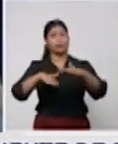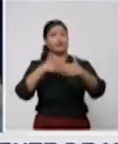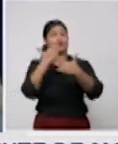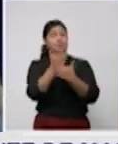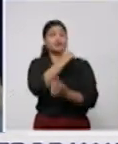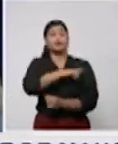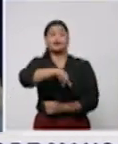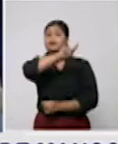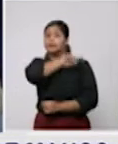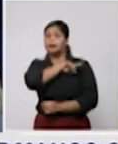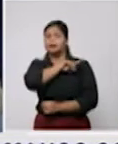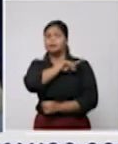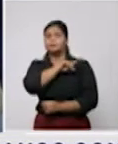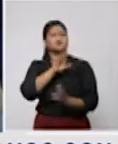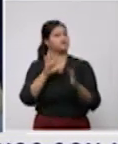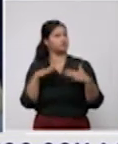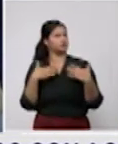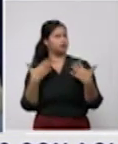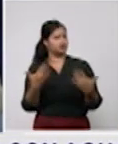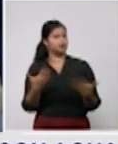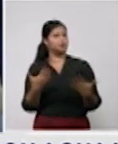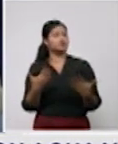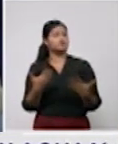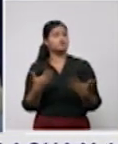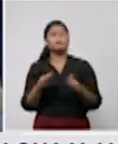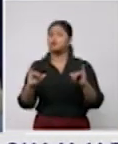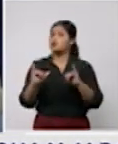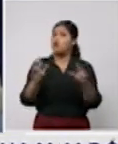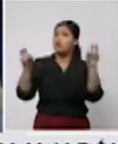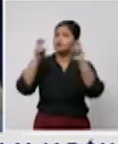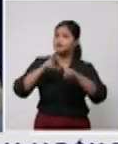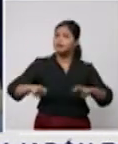1.01%, have tested positive for the virus.